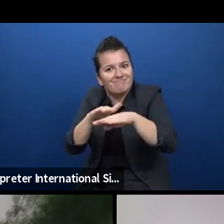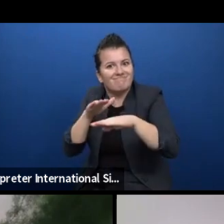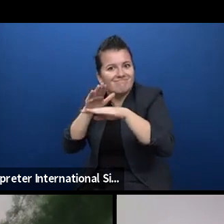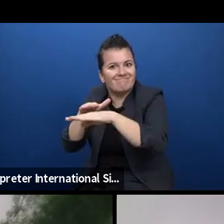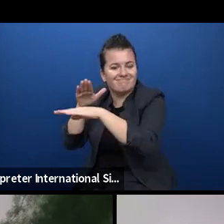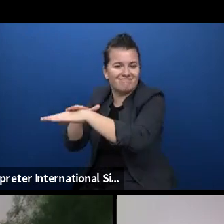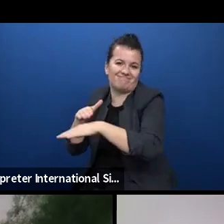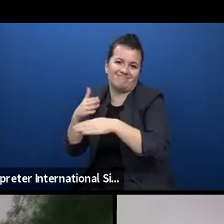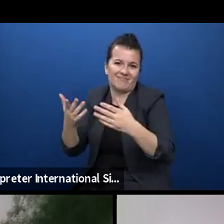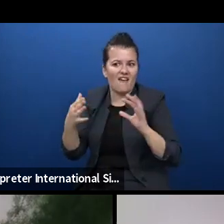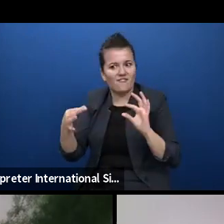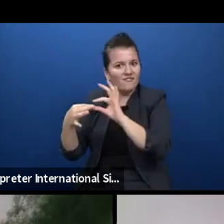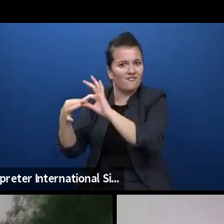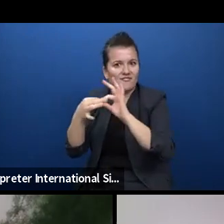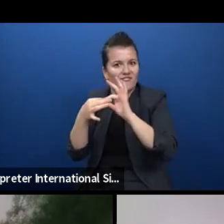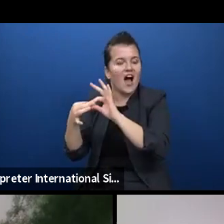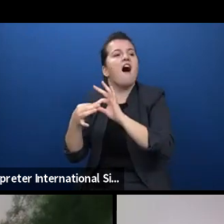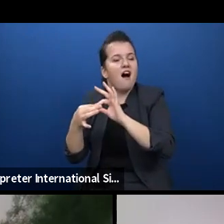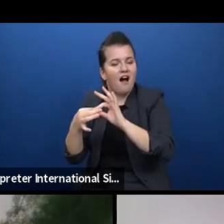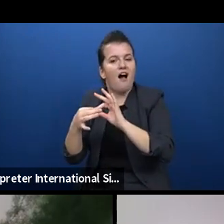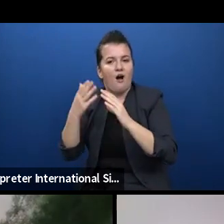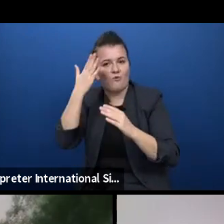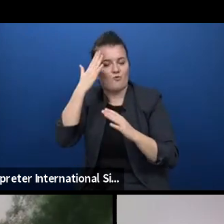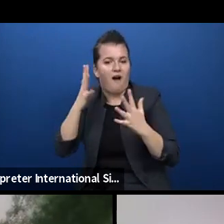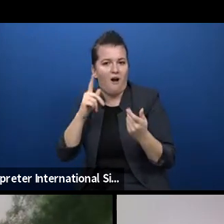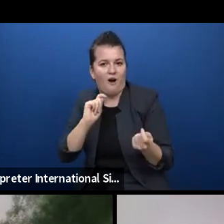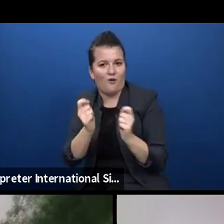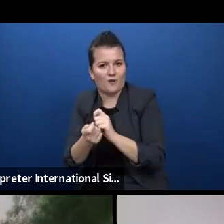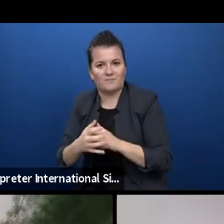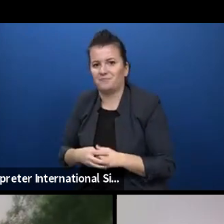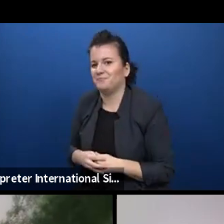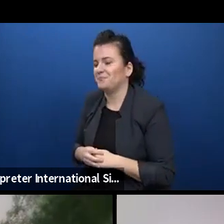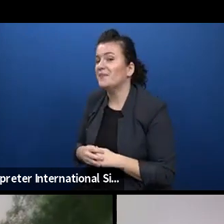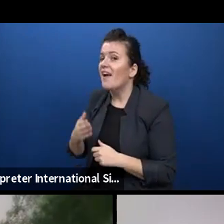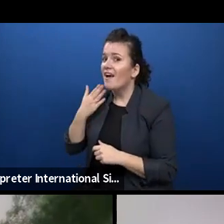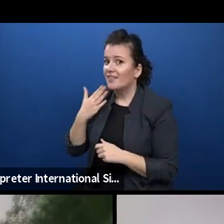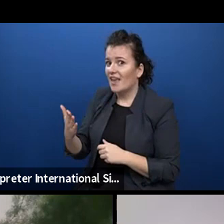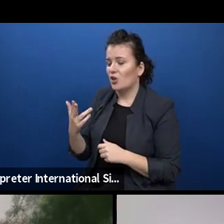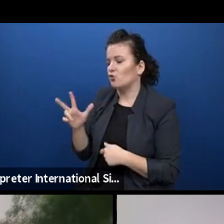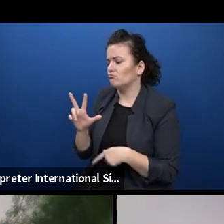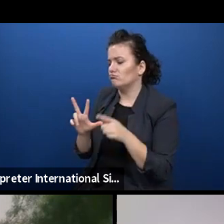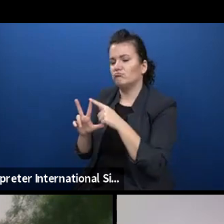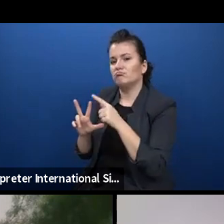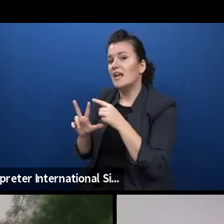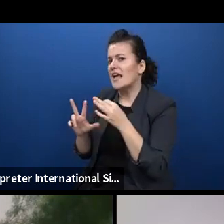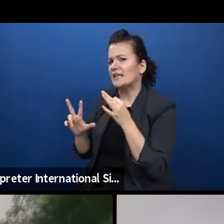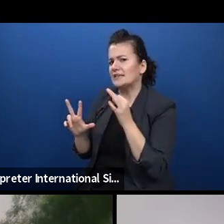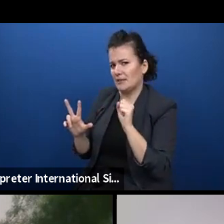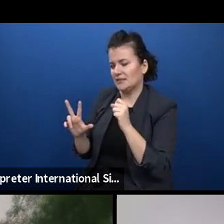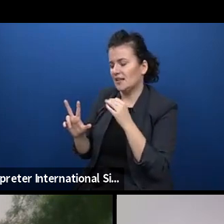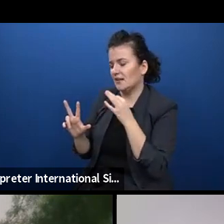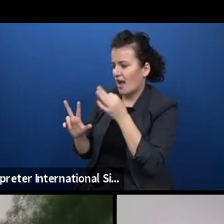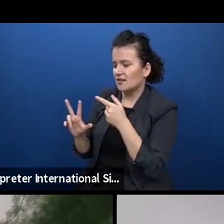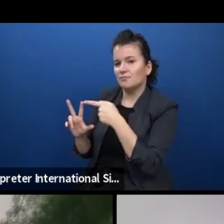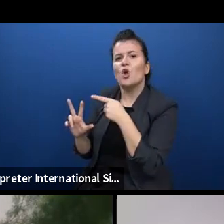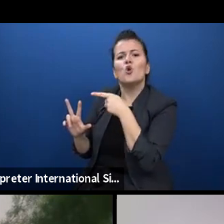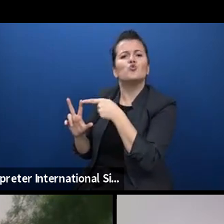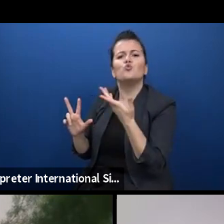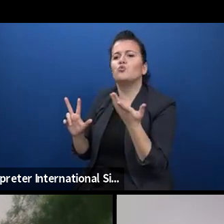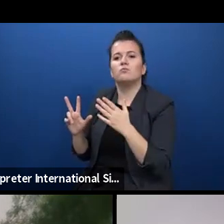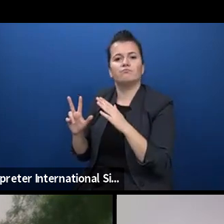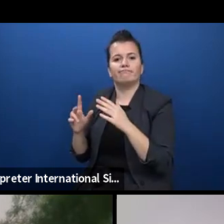okay, Sebastian, representing a funding organization that, as far as I know,